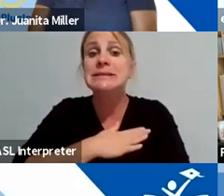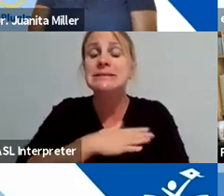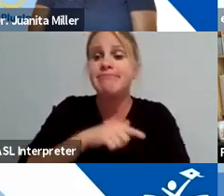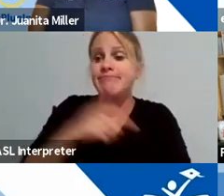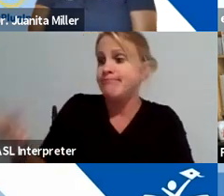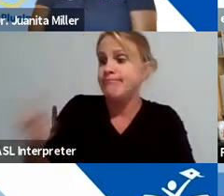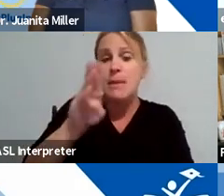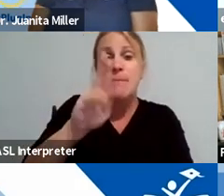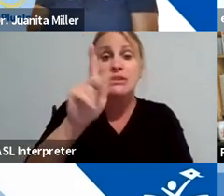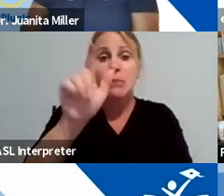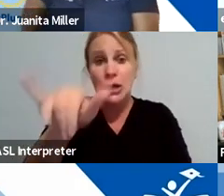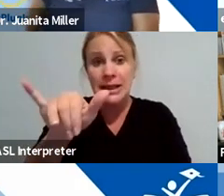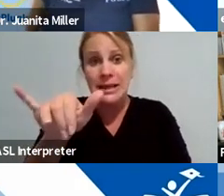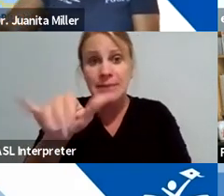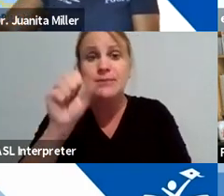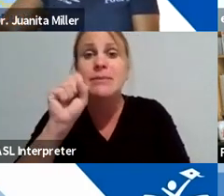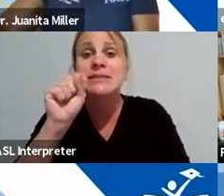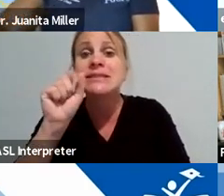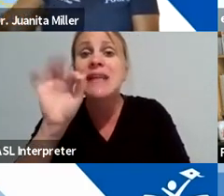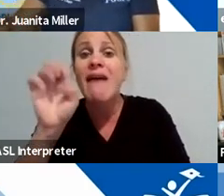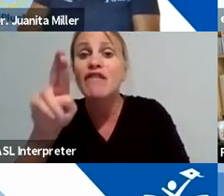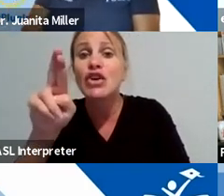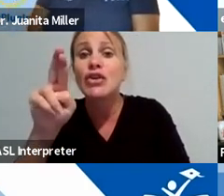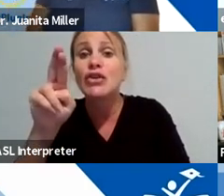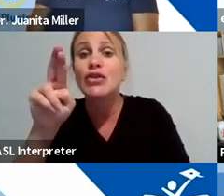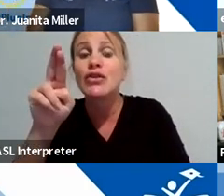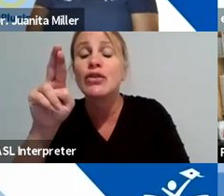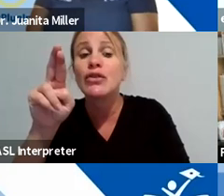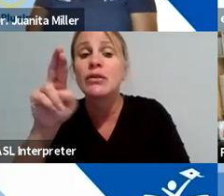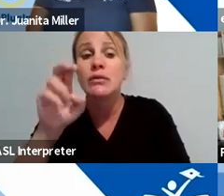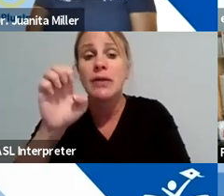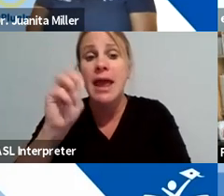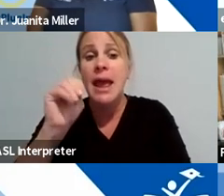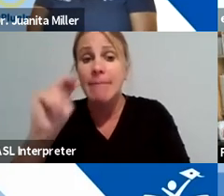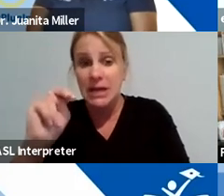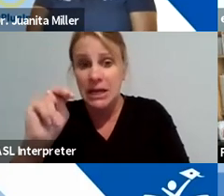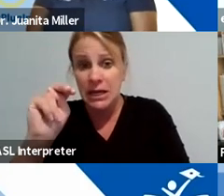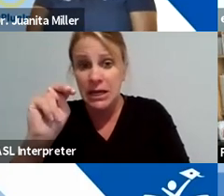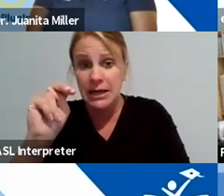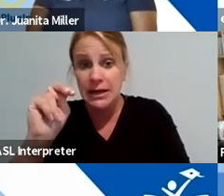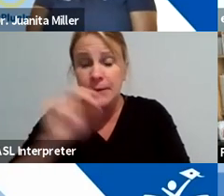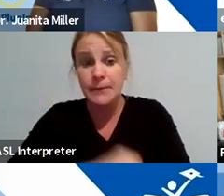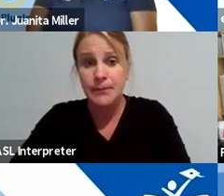ma'am. Mrs. Adam Stafford. Mrs. Ahmed.